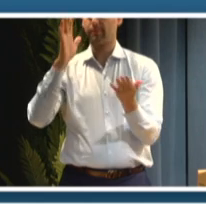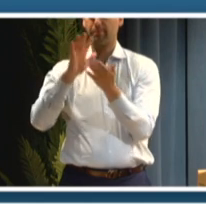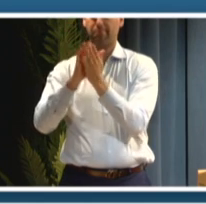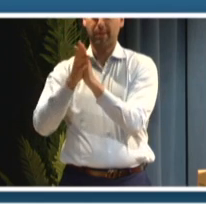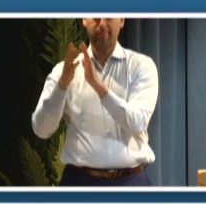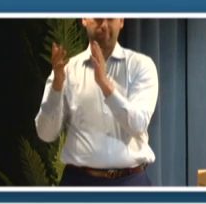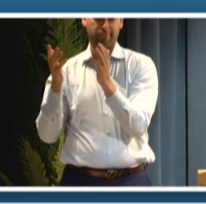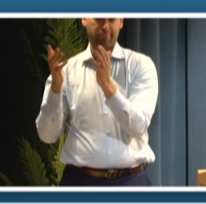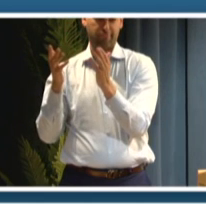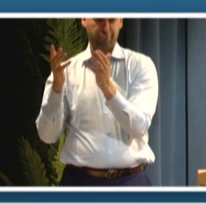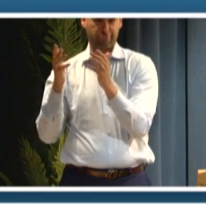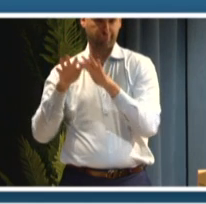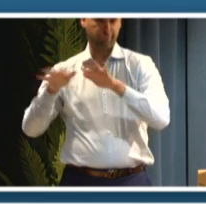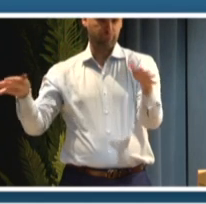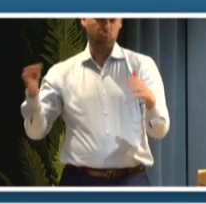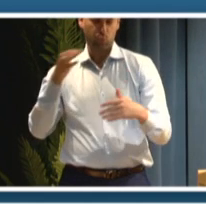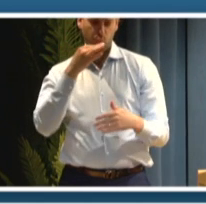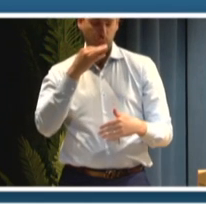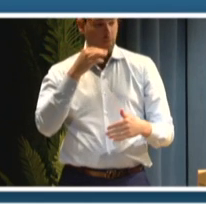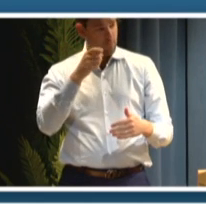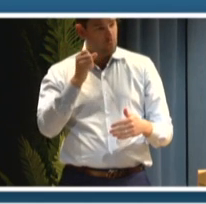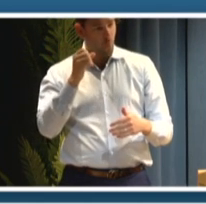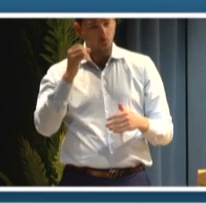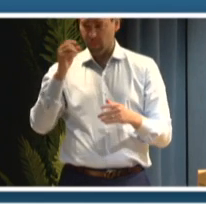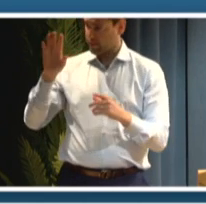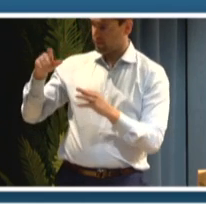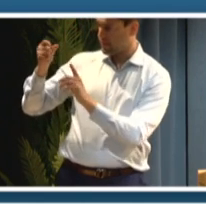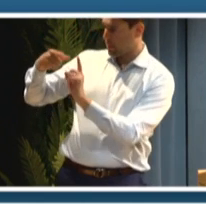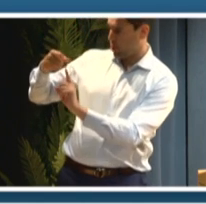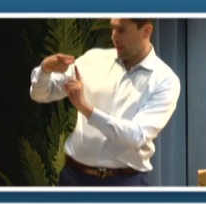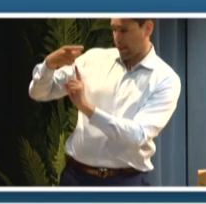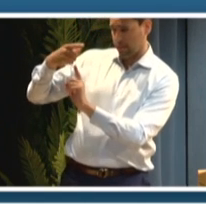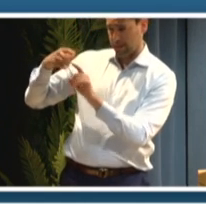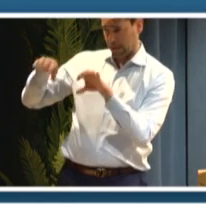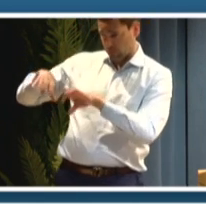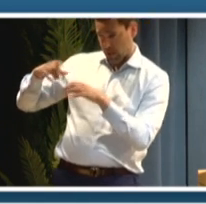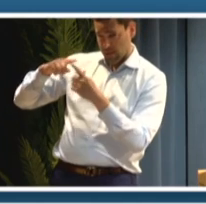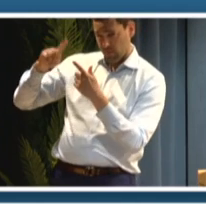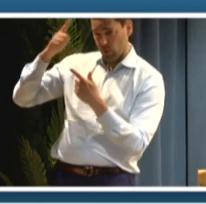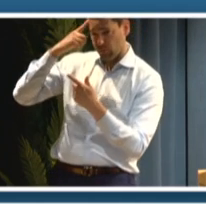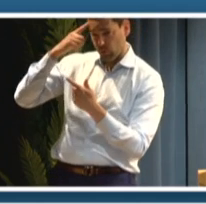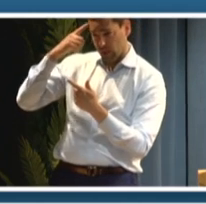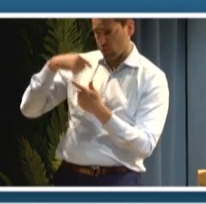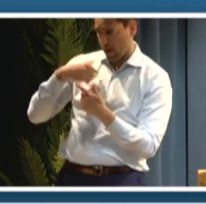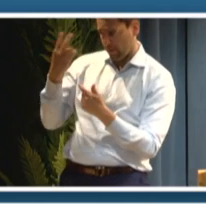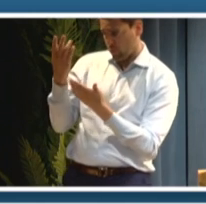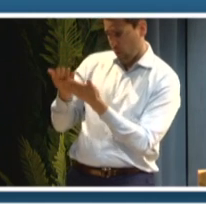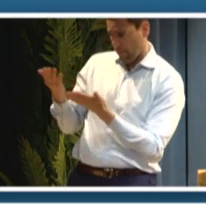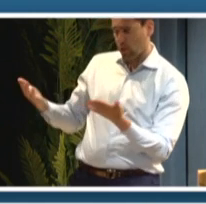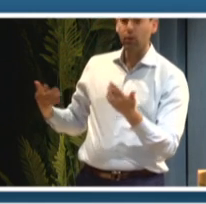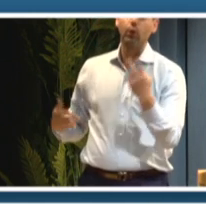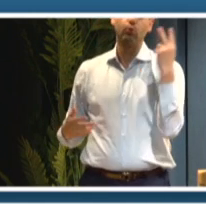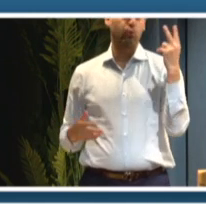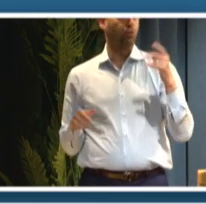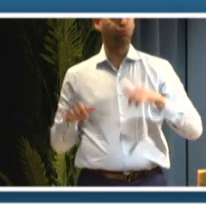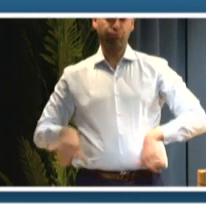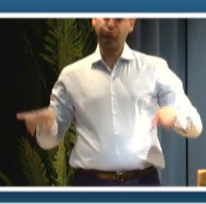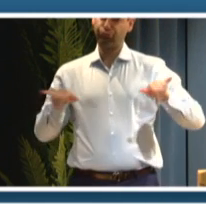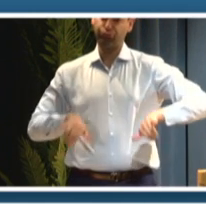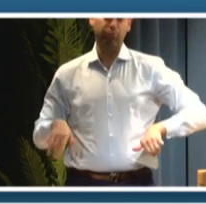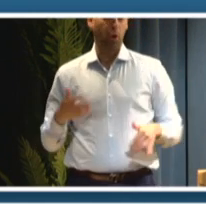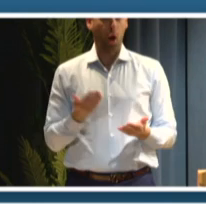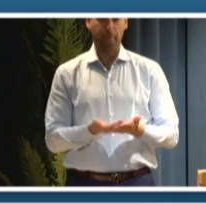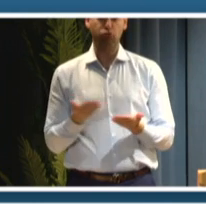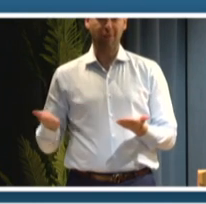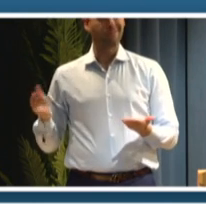of a stimulating exercise for your brain. And you take two objects, right? Two mundane, two banal objects. Okay. Right? Like